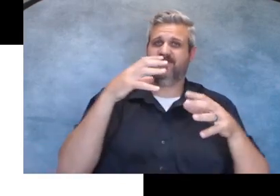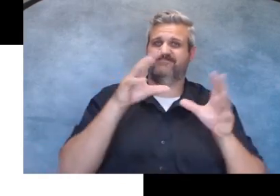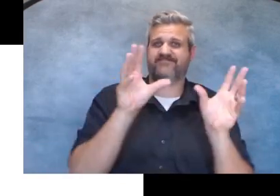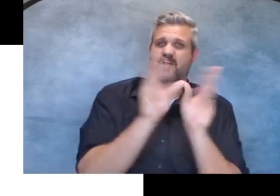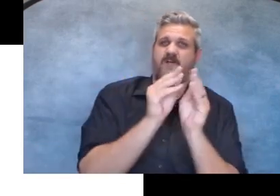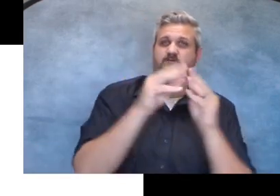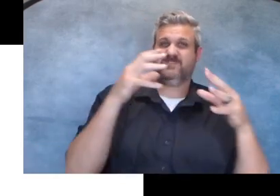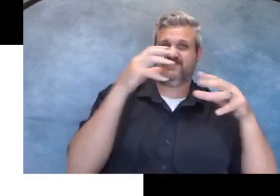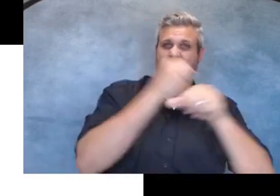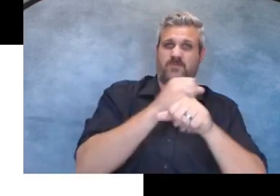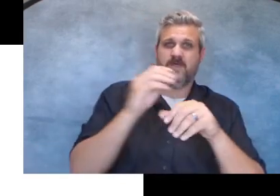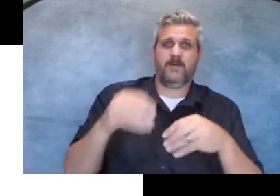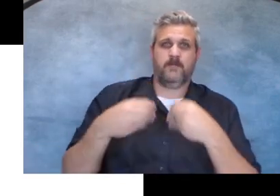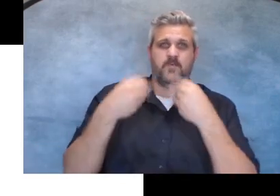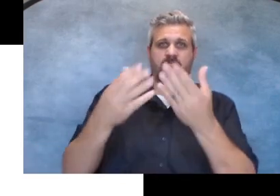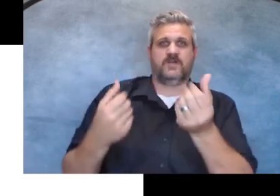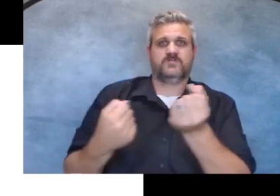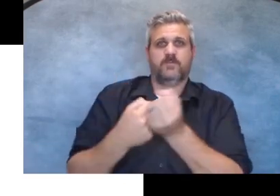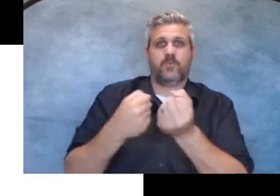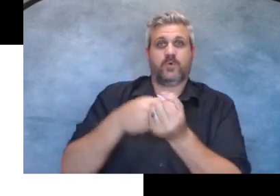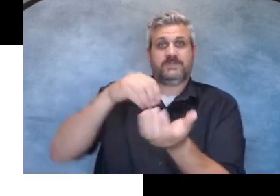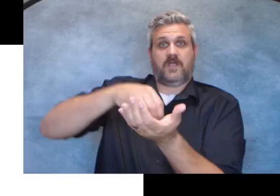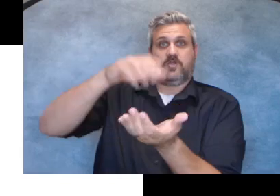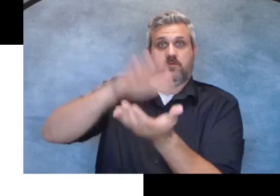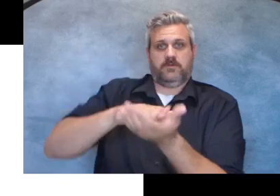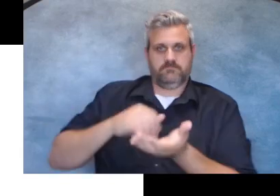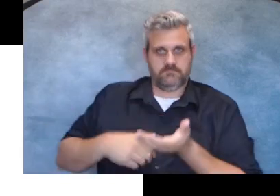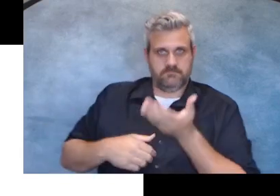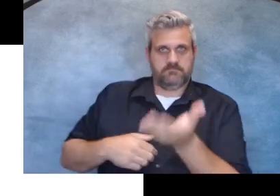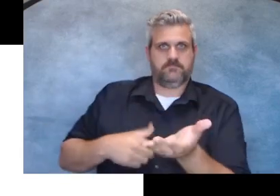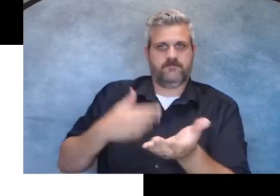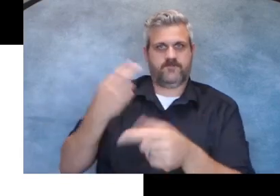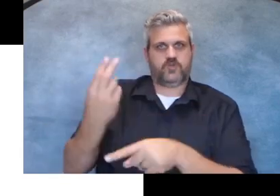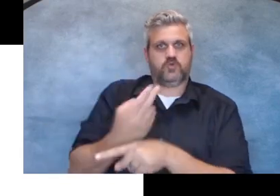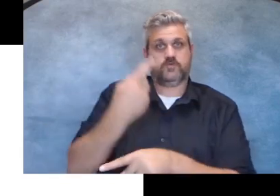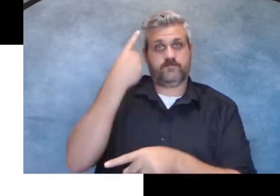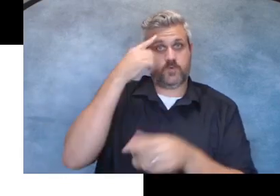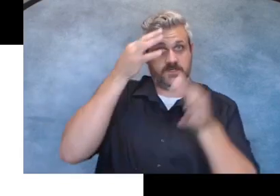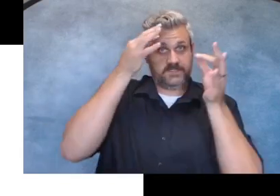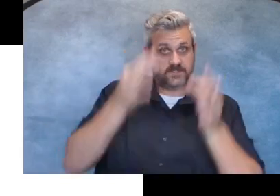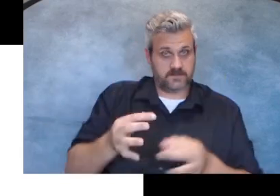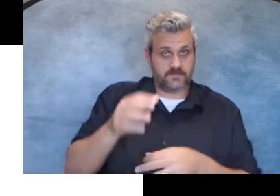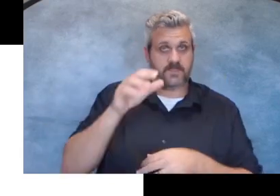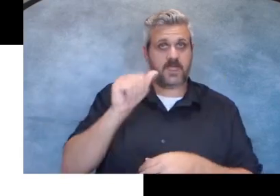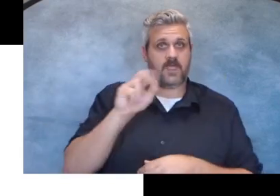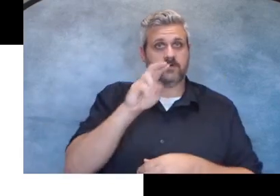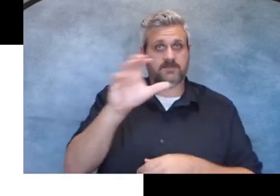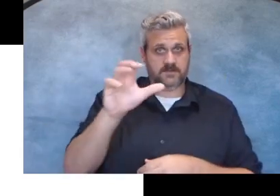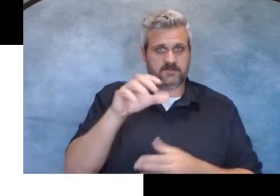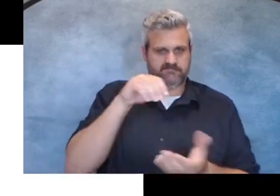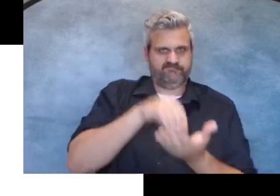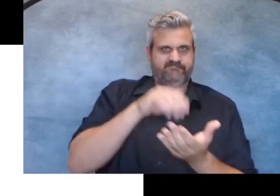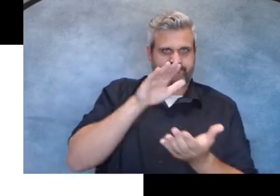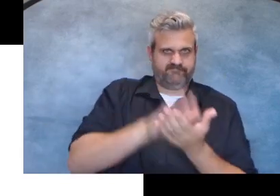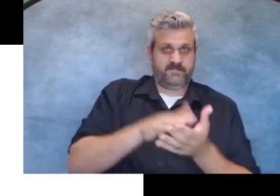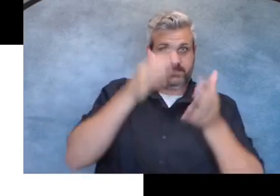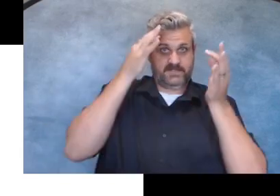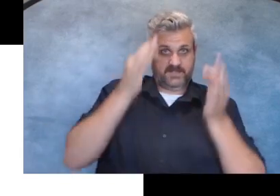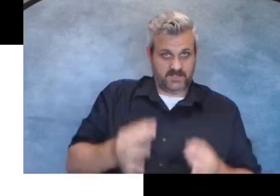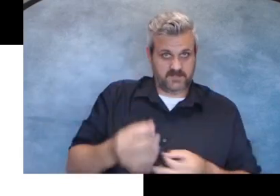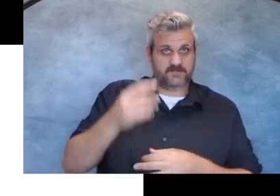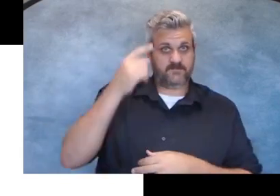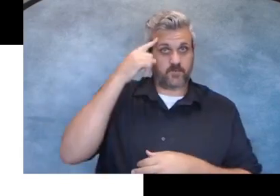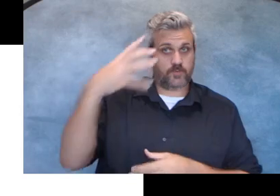verified all supporting documentation used in making the decision. The ARC documents the ARC's decision